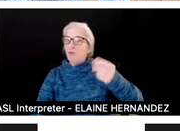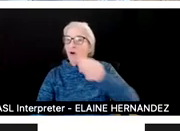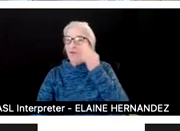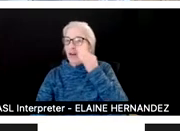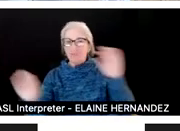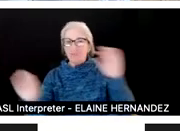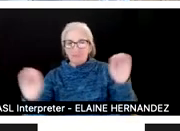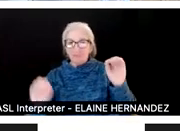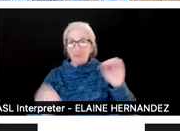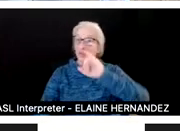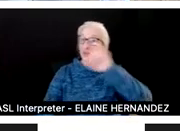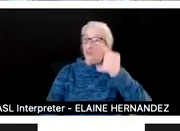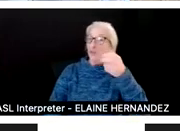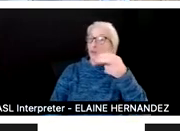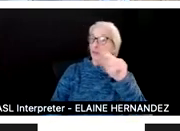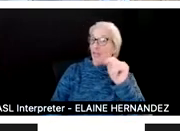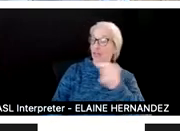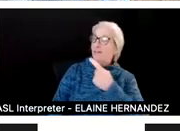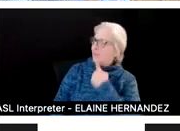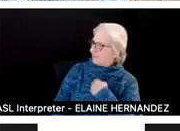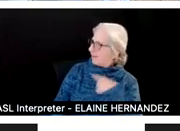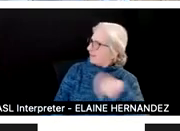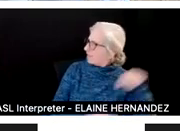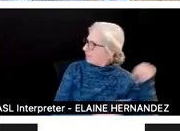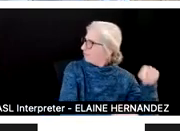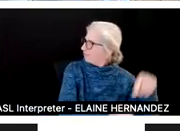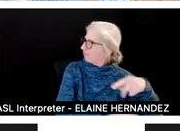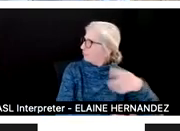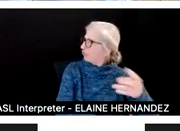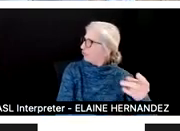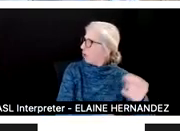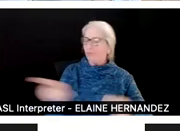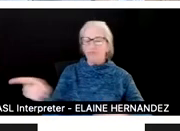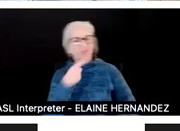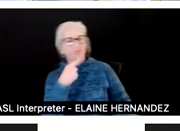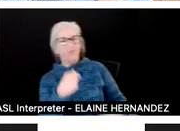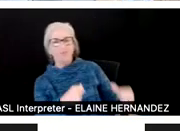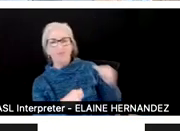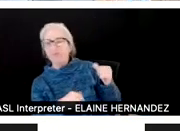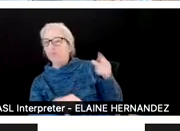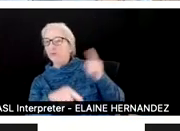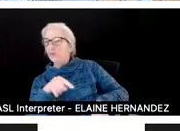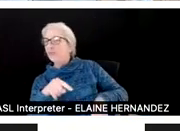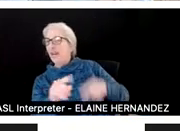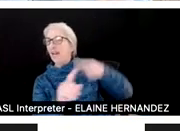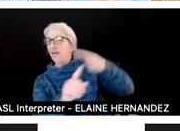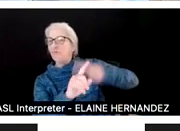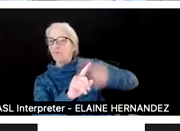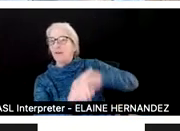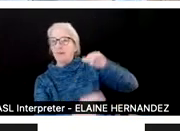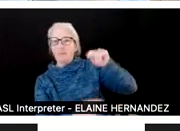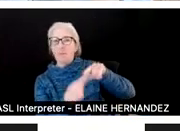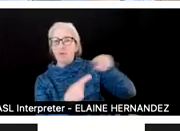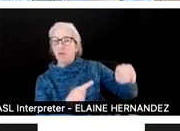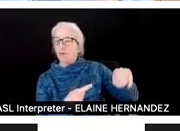insists on having a pet, he refuses to rent to her. Janet asks Lenny if he can make an exception to the no pet policy because